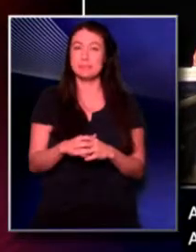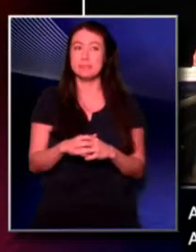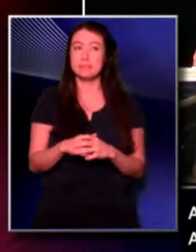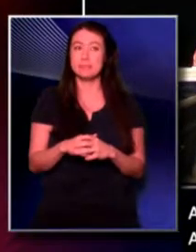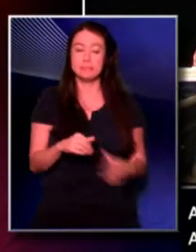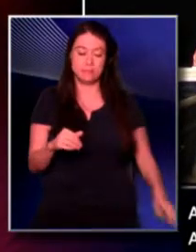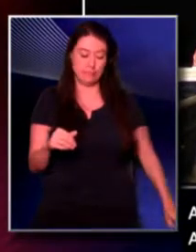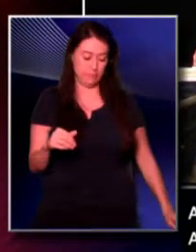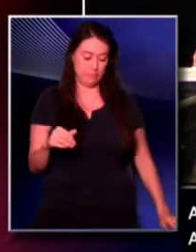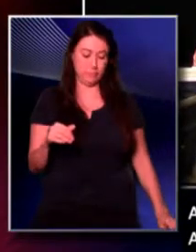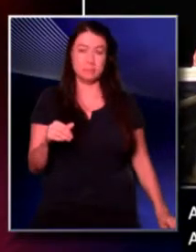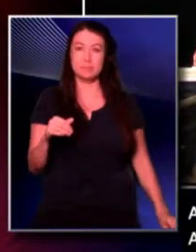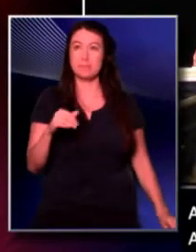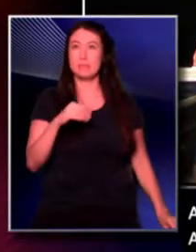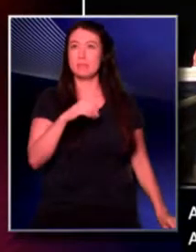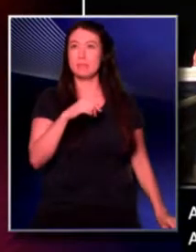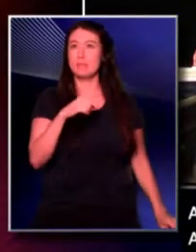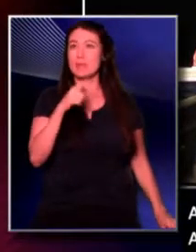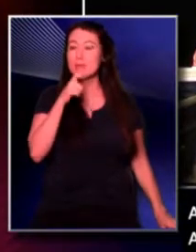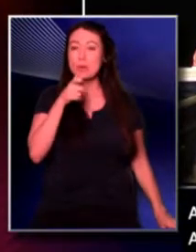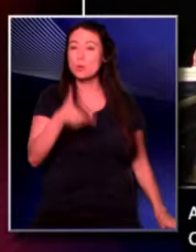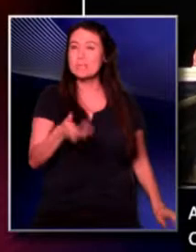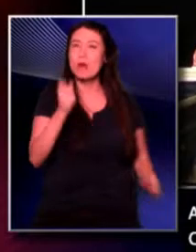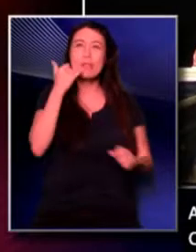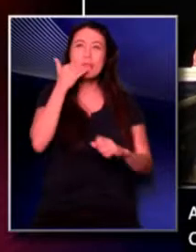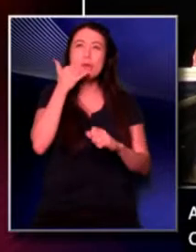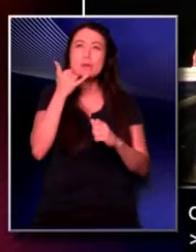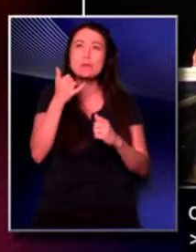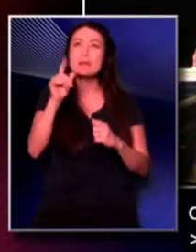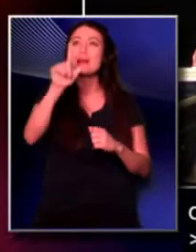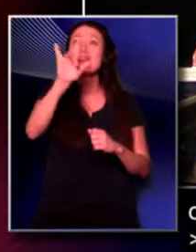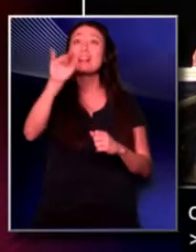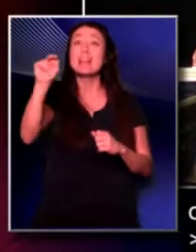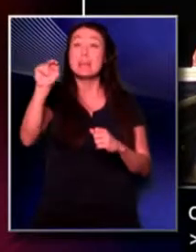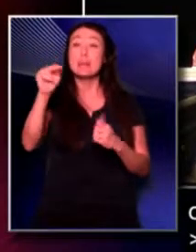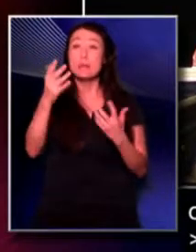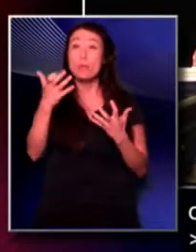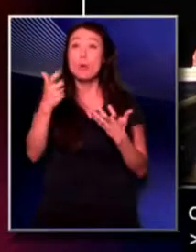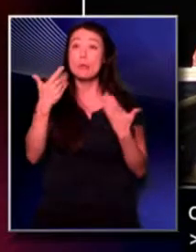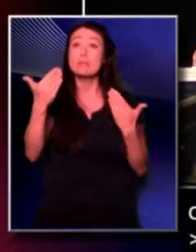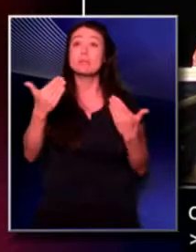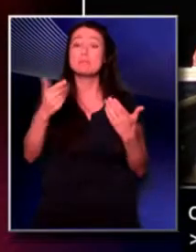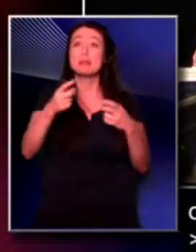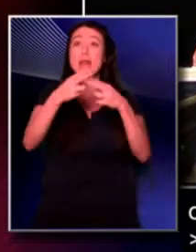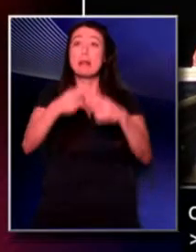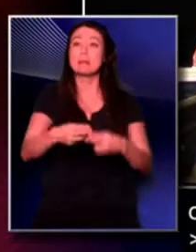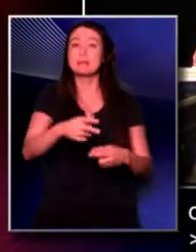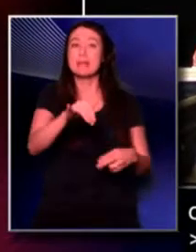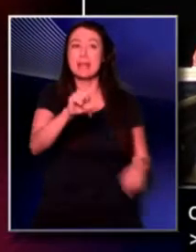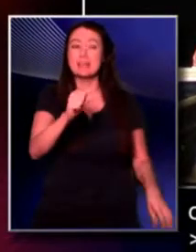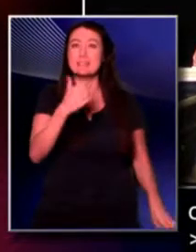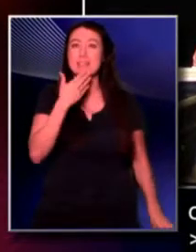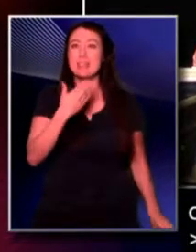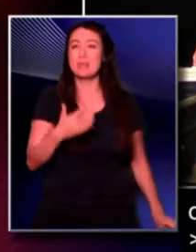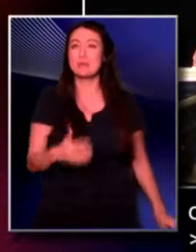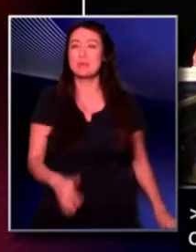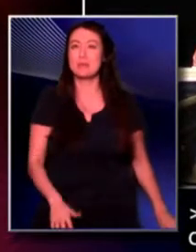Do you want me to do the roll call? Who is that? Lynn. Yes, Lynn. Thank you. You